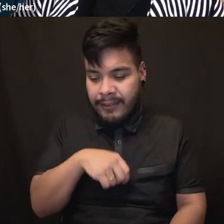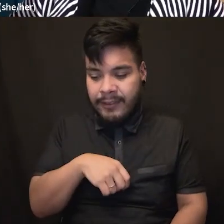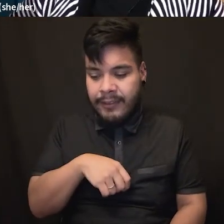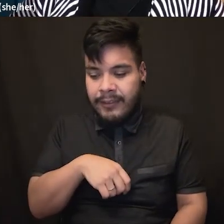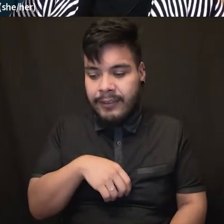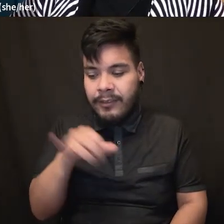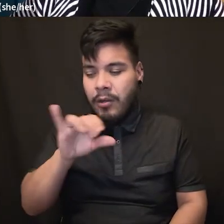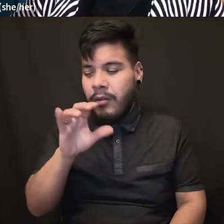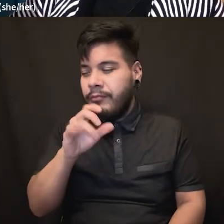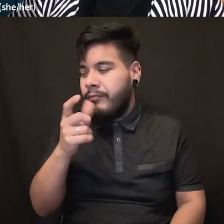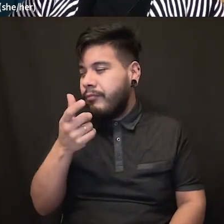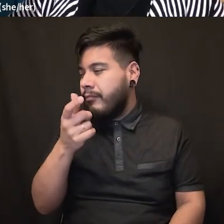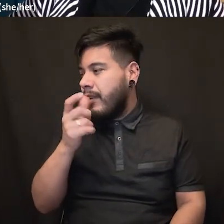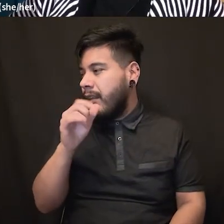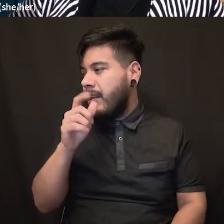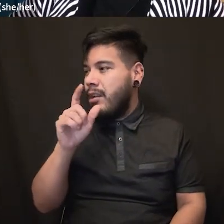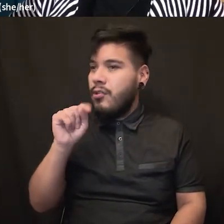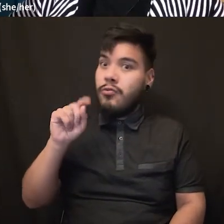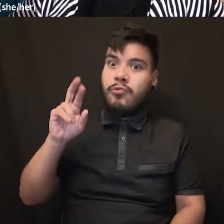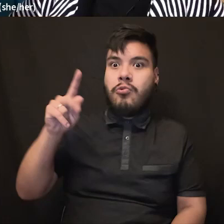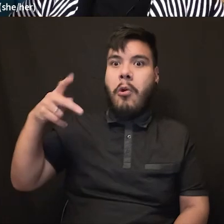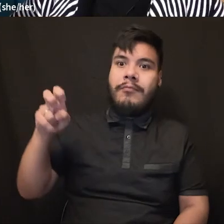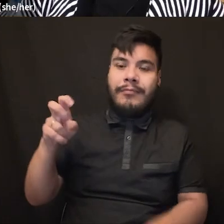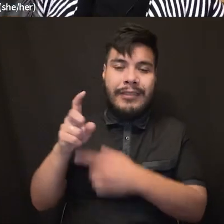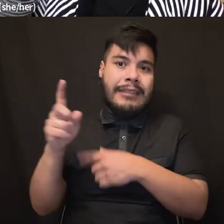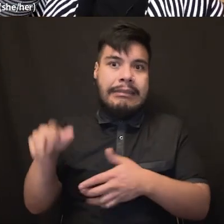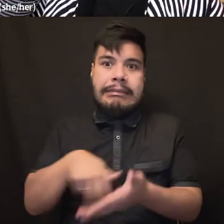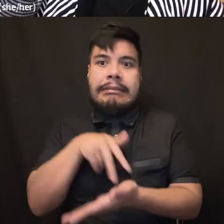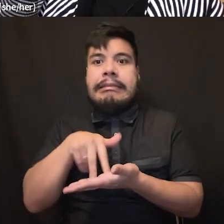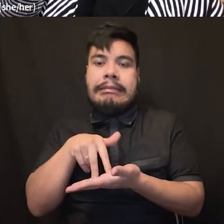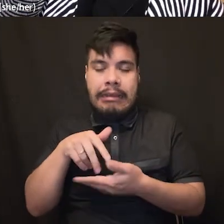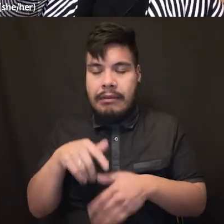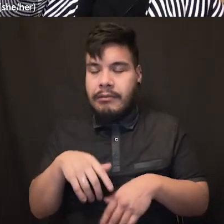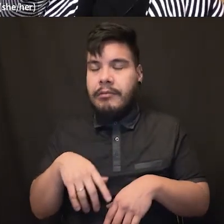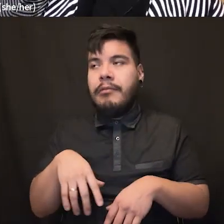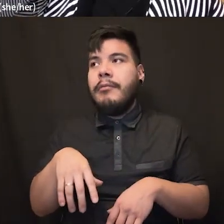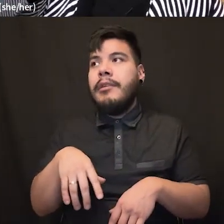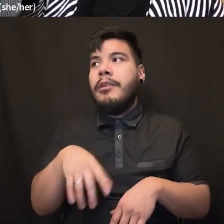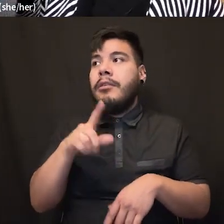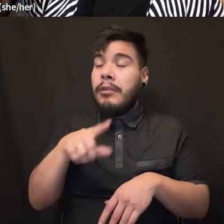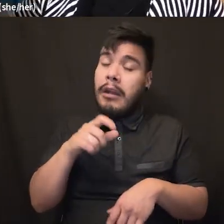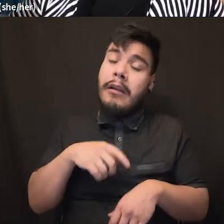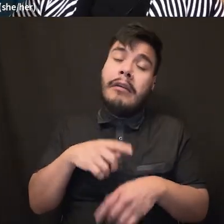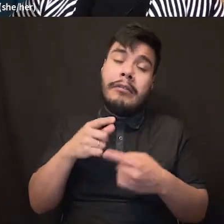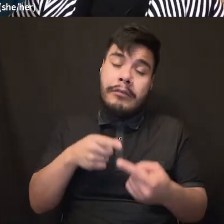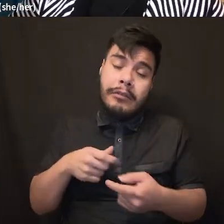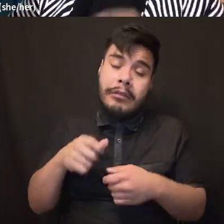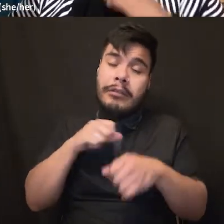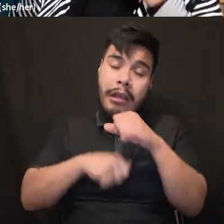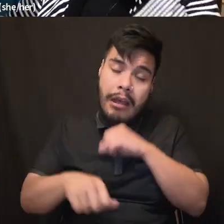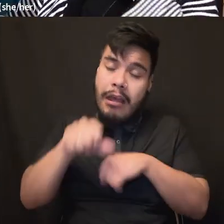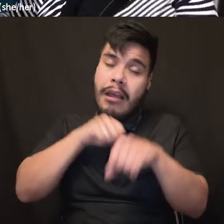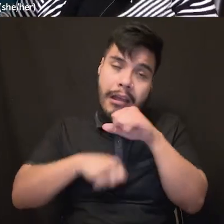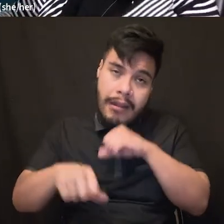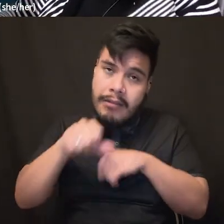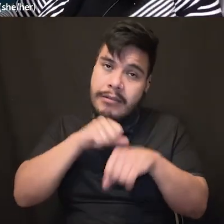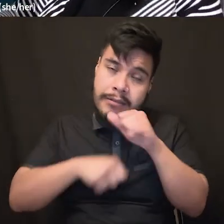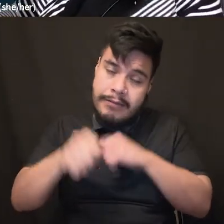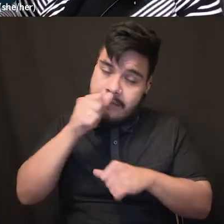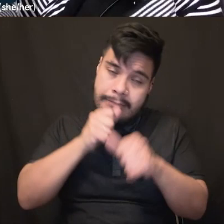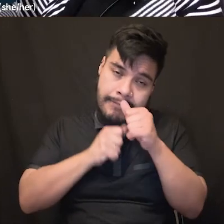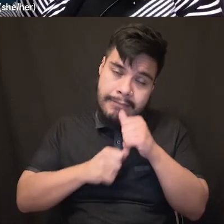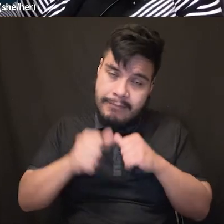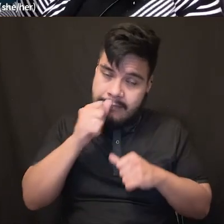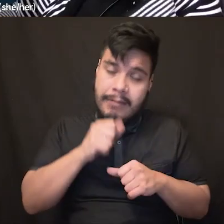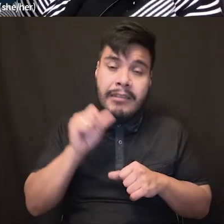almost like a trope in stand-up that you have to grind in these like horrible open mic situations. And I agree that they're pretty awful for